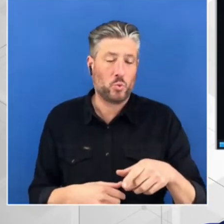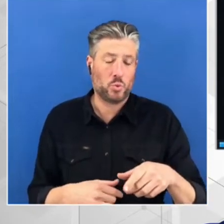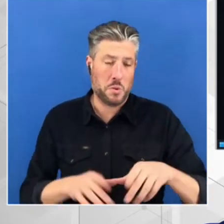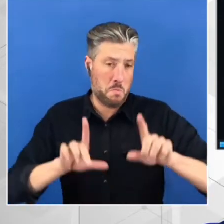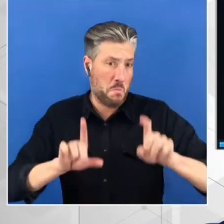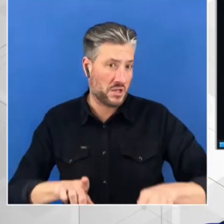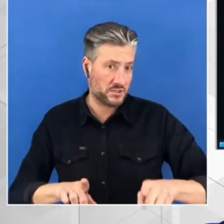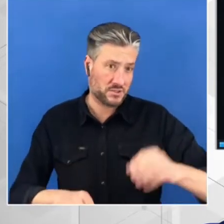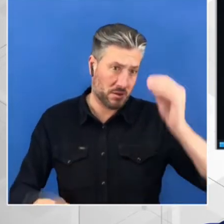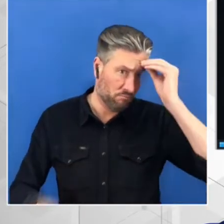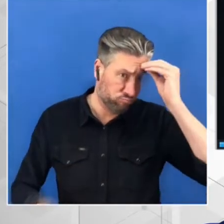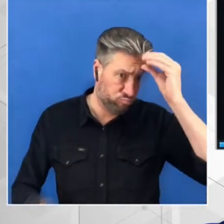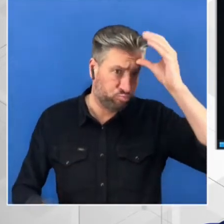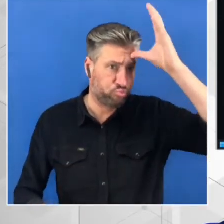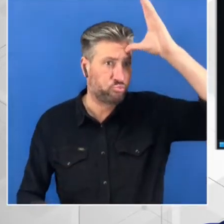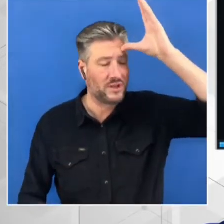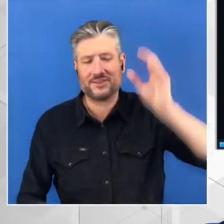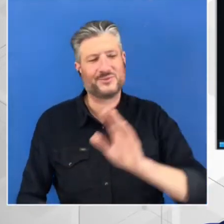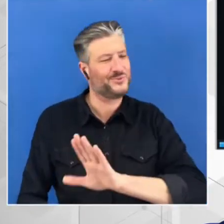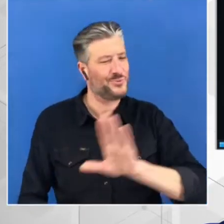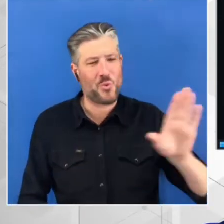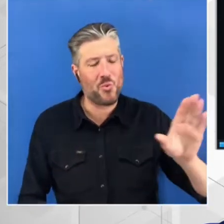about accessibility.